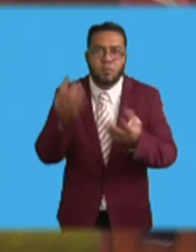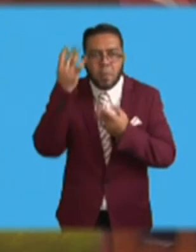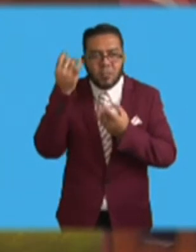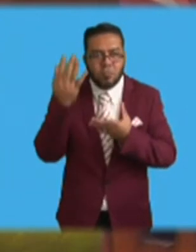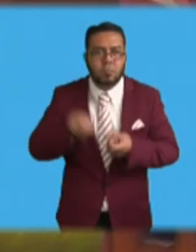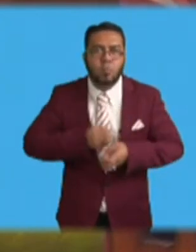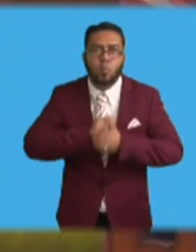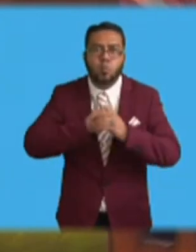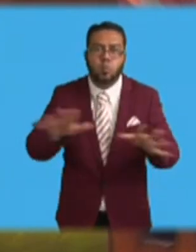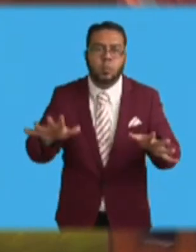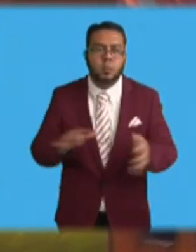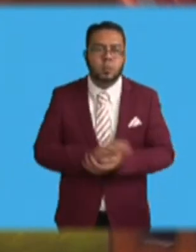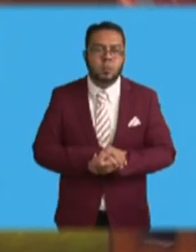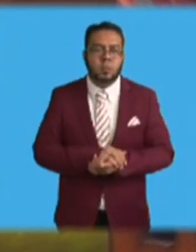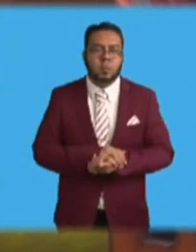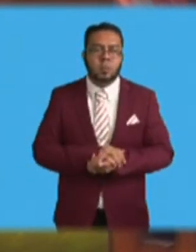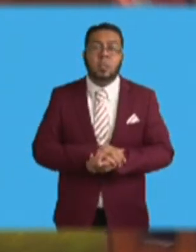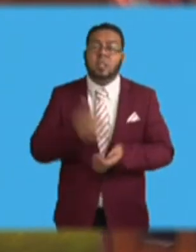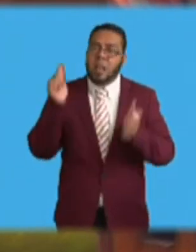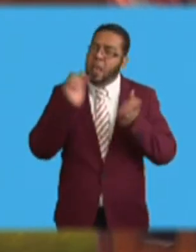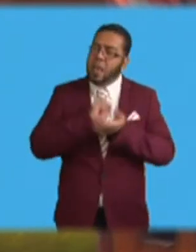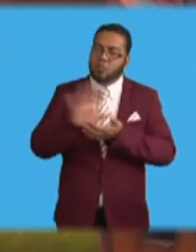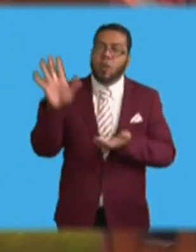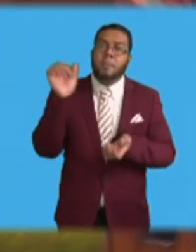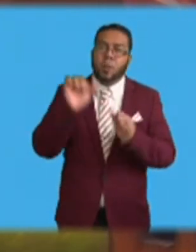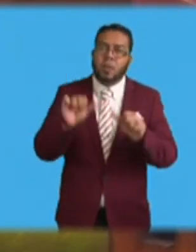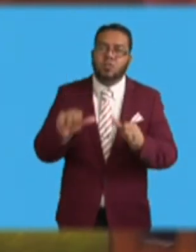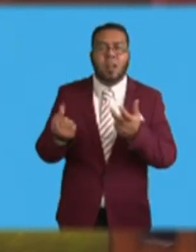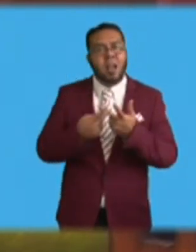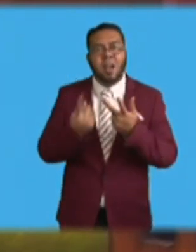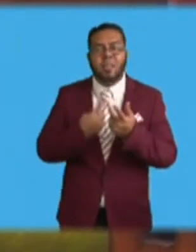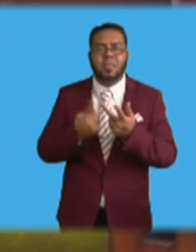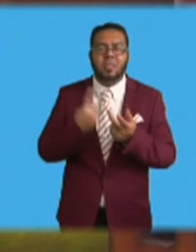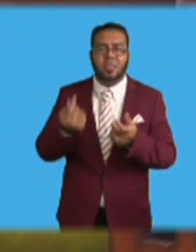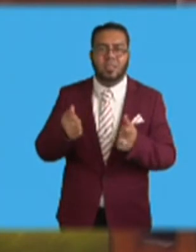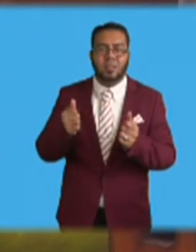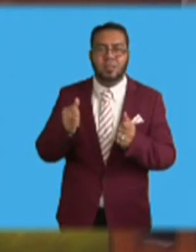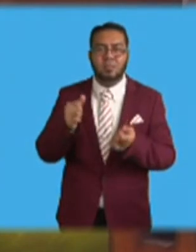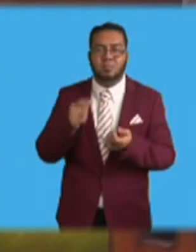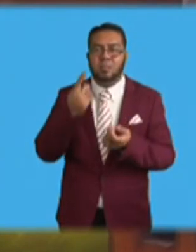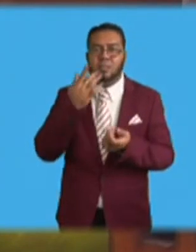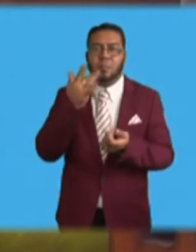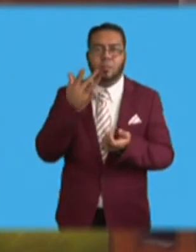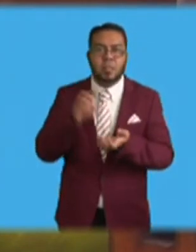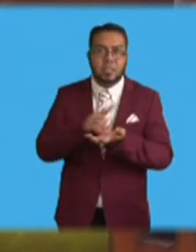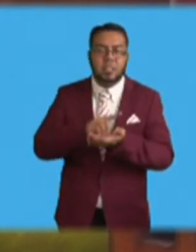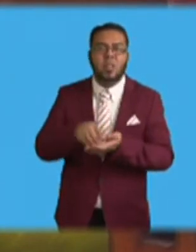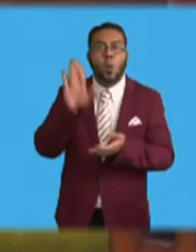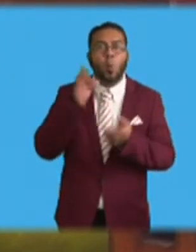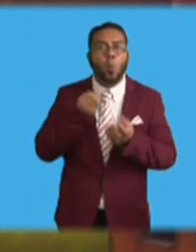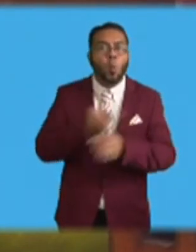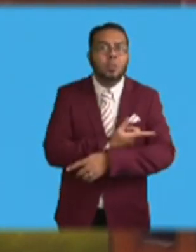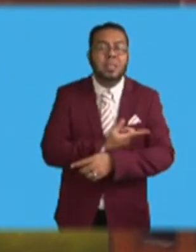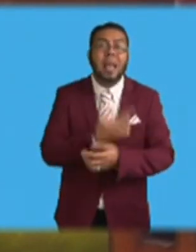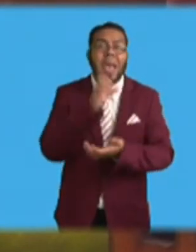Menatra vaccine is a booster or extra protection against the other positive agents causing meningococcal diseases. Of course, in